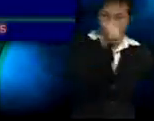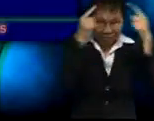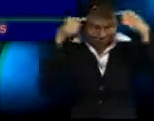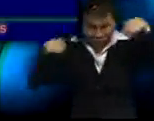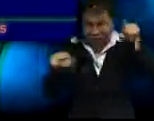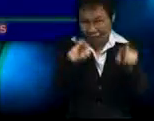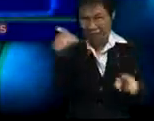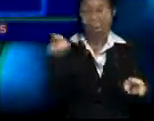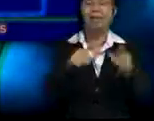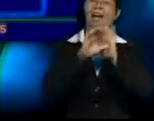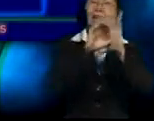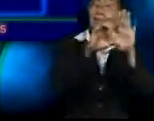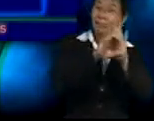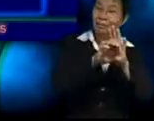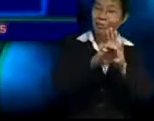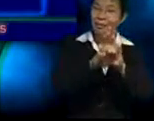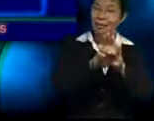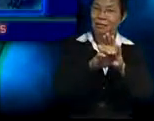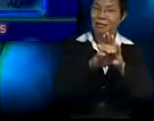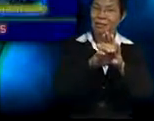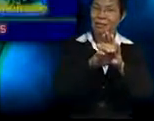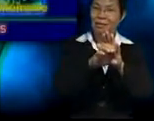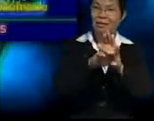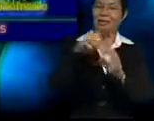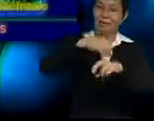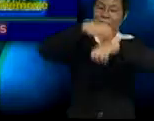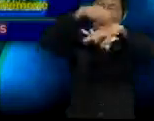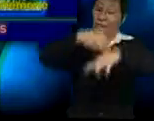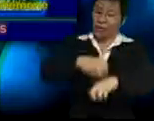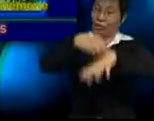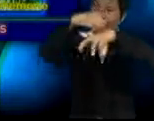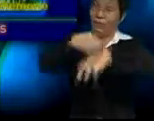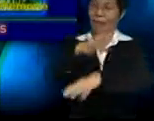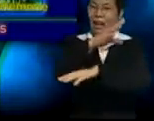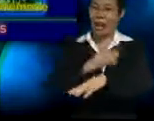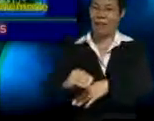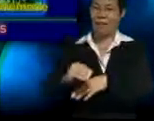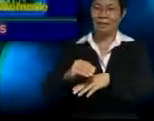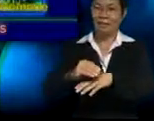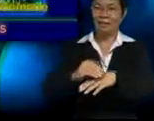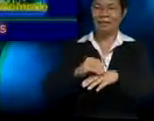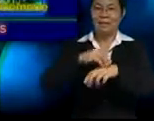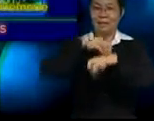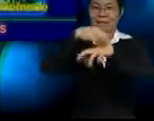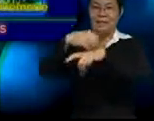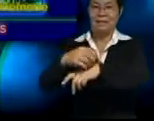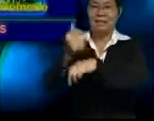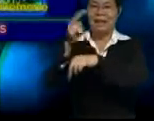cells. Examples of these creatures are jellyfish and sea anemone.